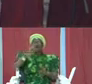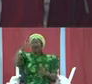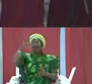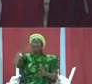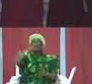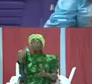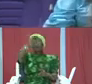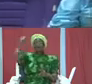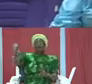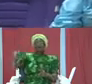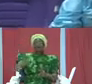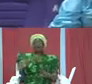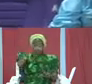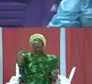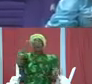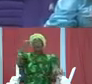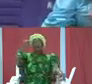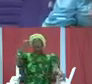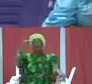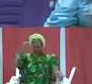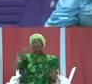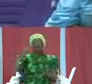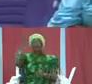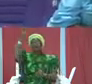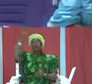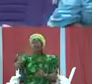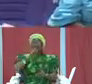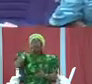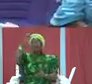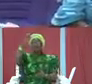Jehovah. You are.